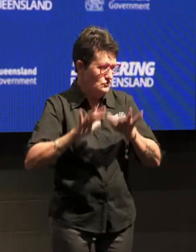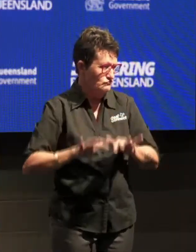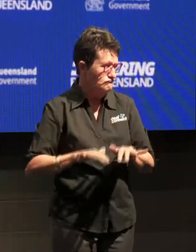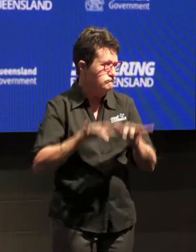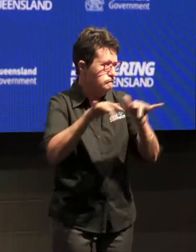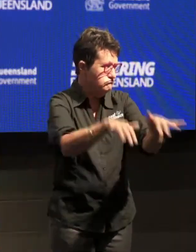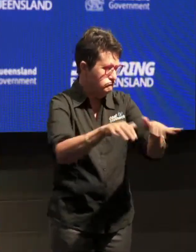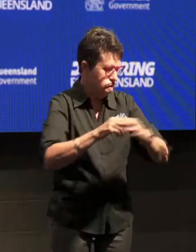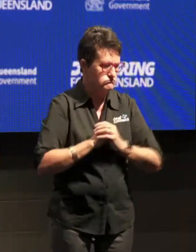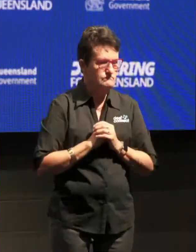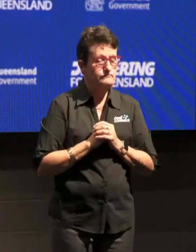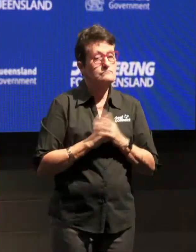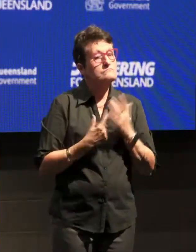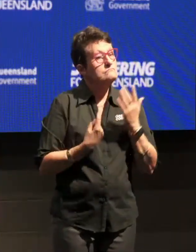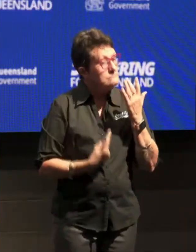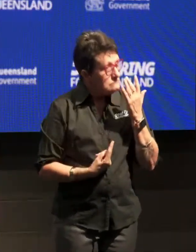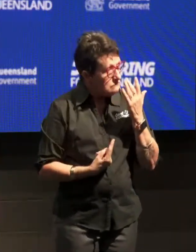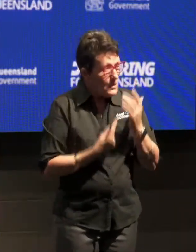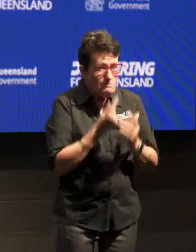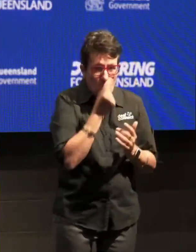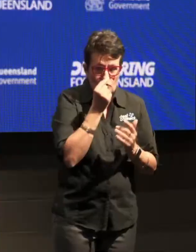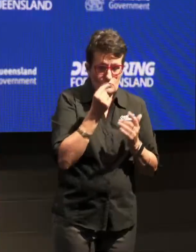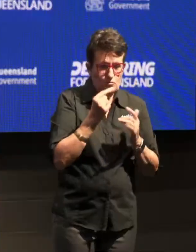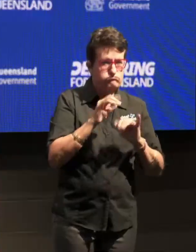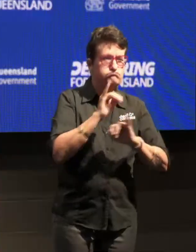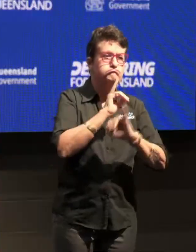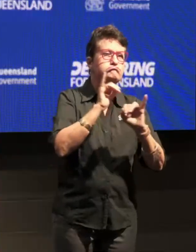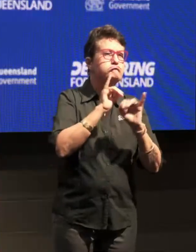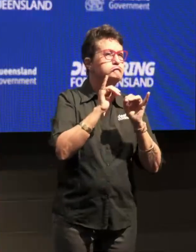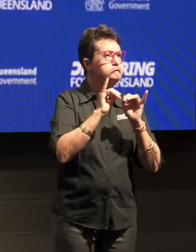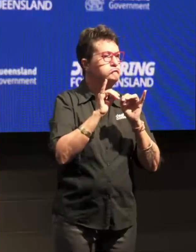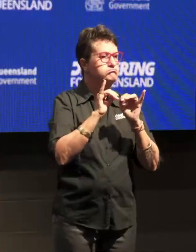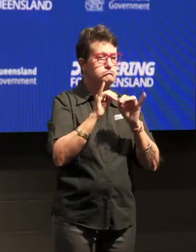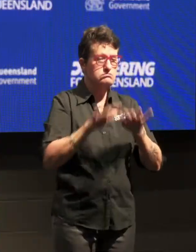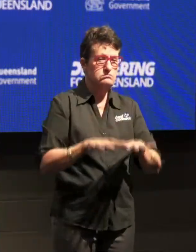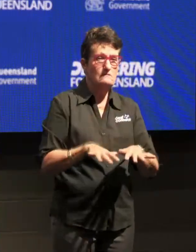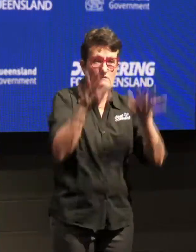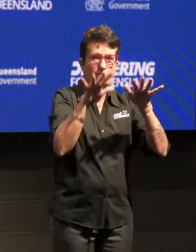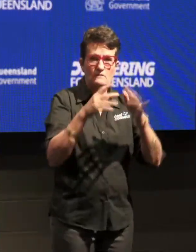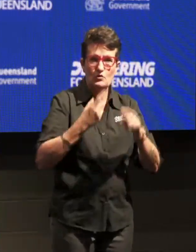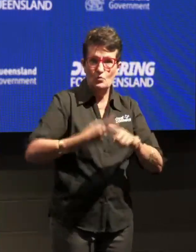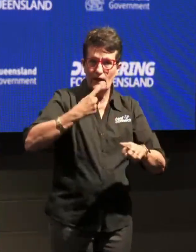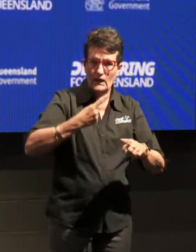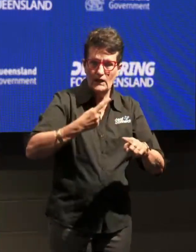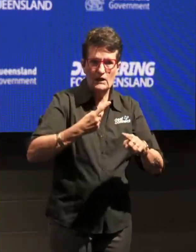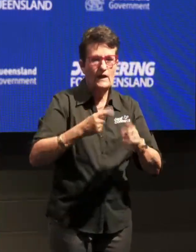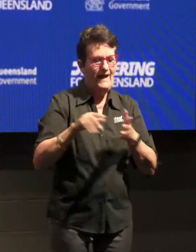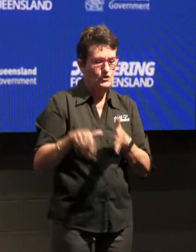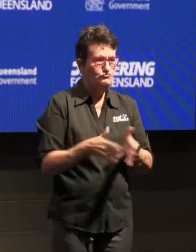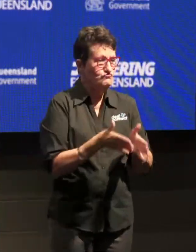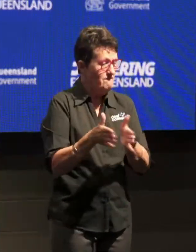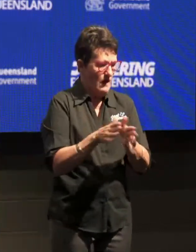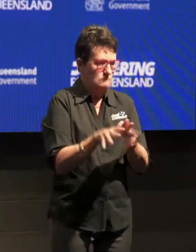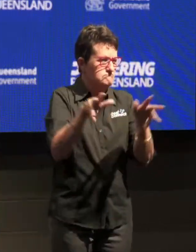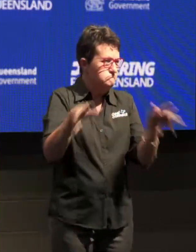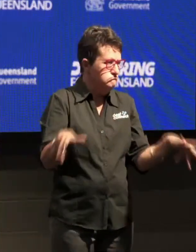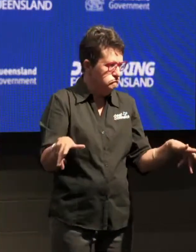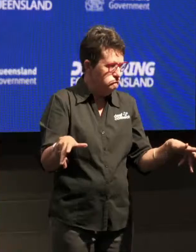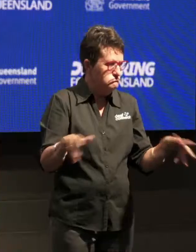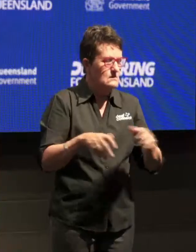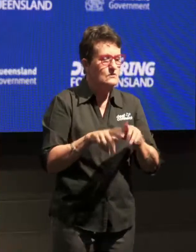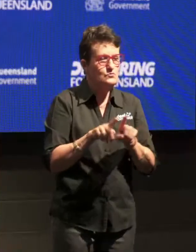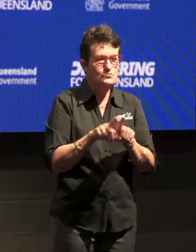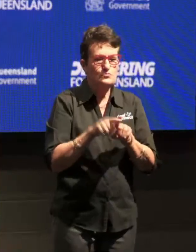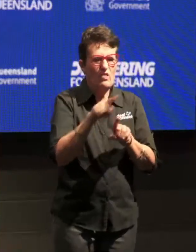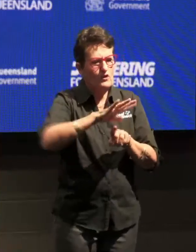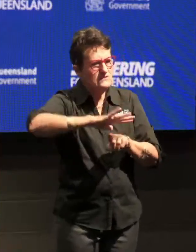Again, this may lead to the chance of dangerous and life-threatening flash flooding, as well as riverine flooding, particularly